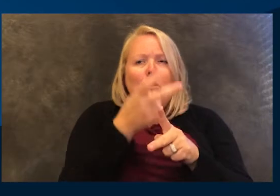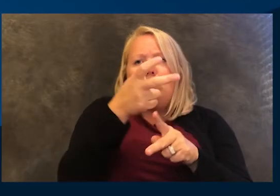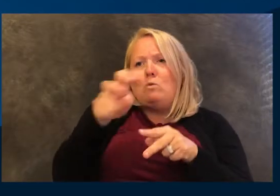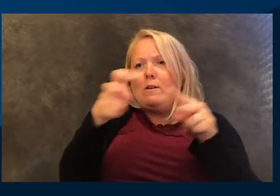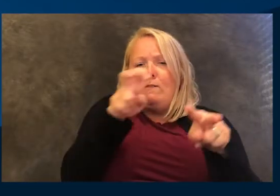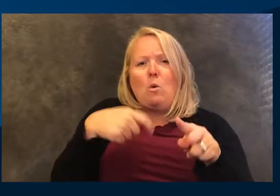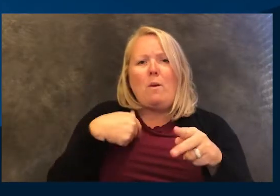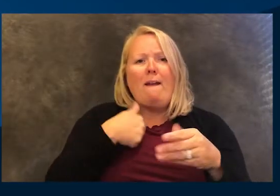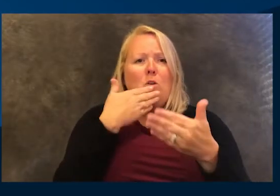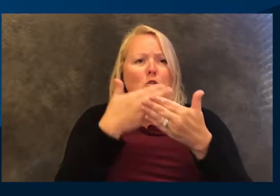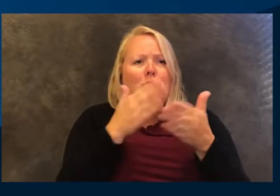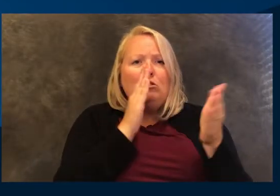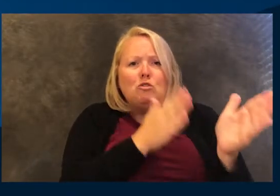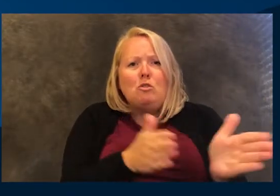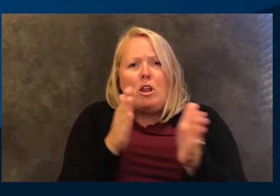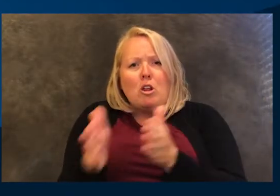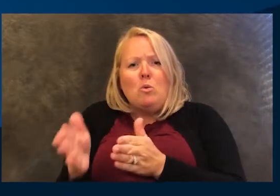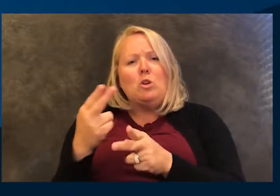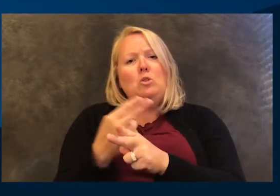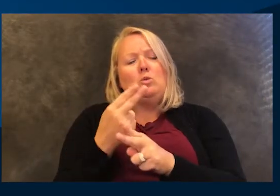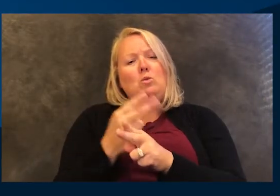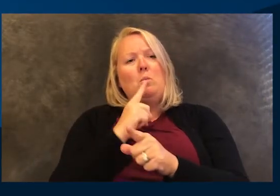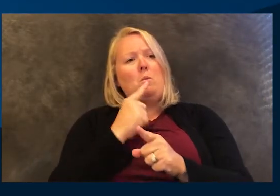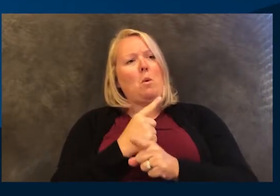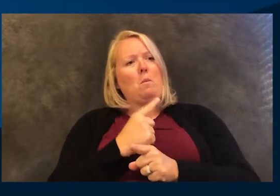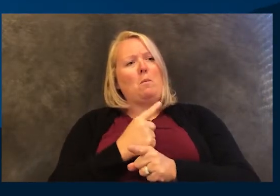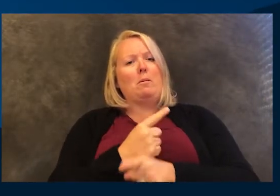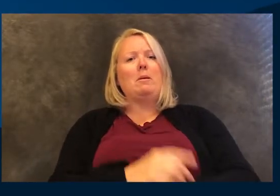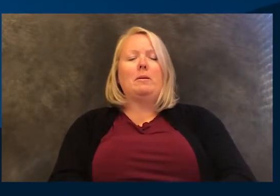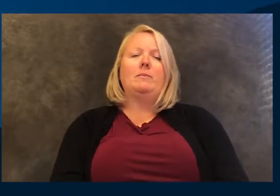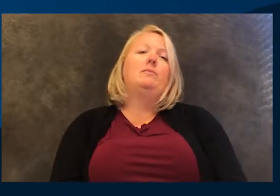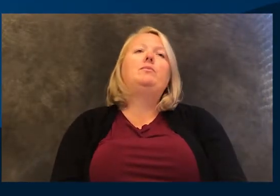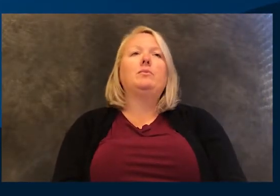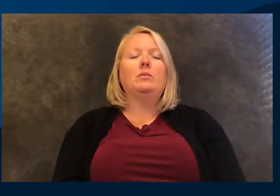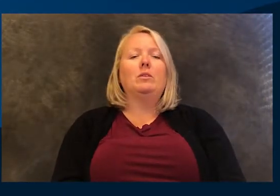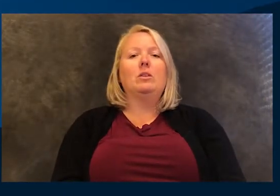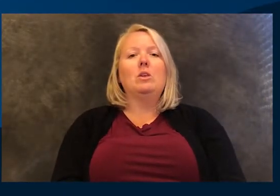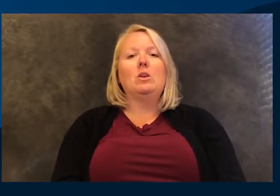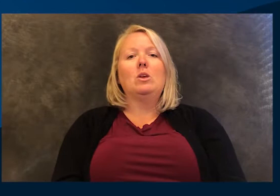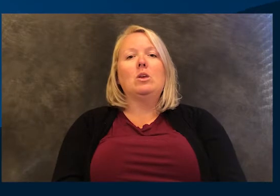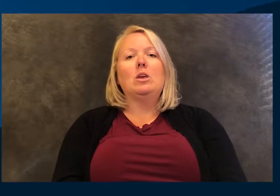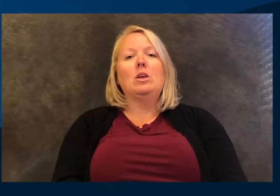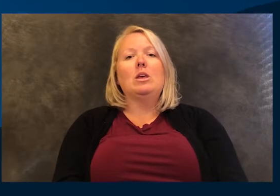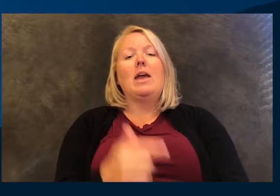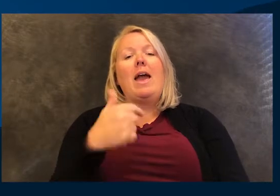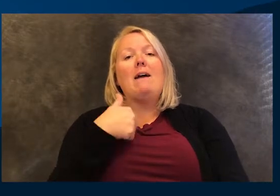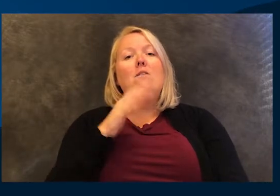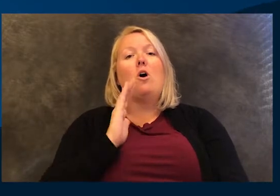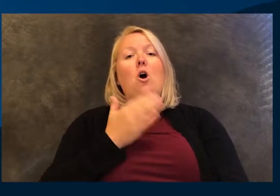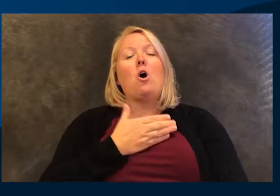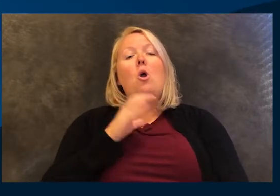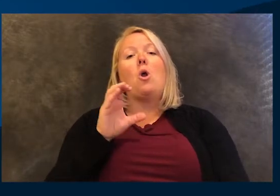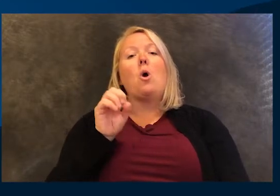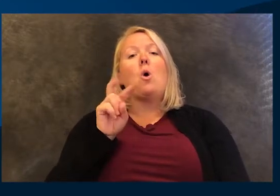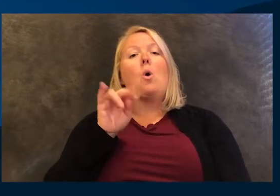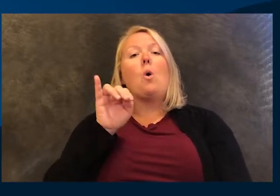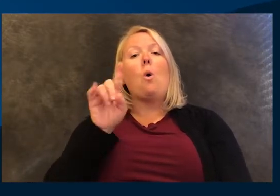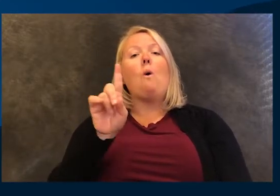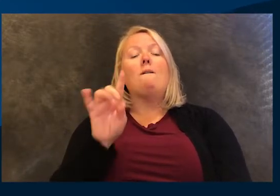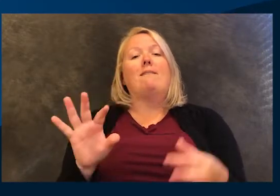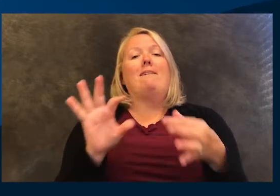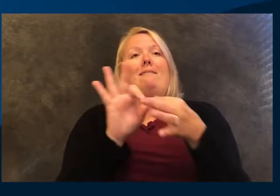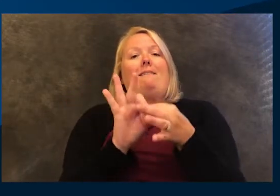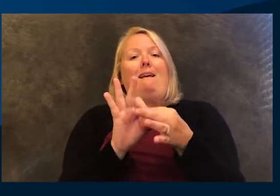sure that we're utilizing that capacity appropriately. And we've reinitiated and rebroadcast our COVID Connect line to help support care at